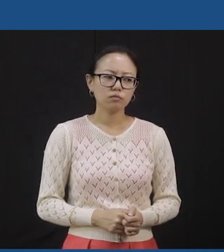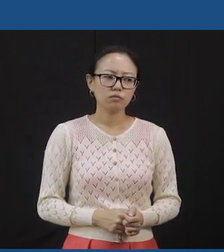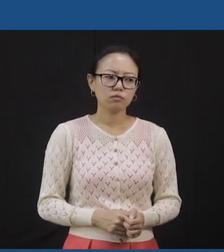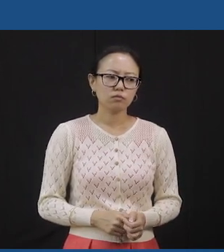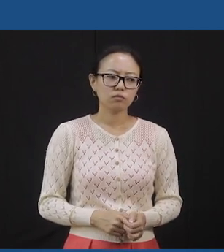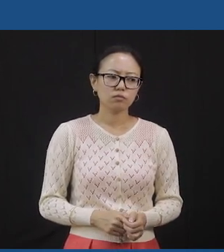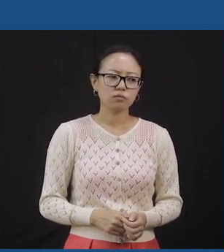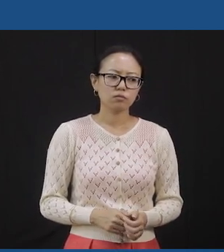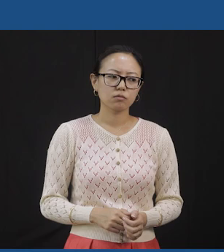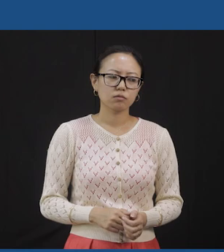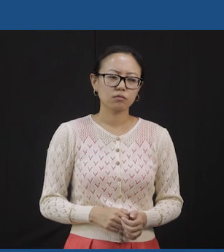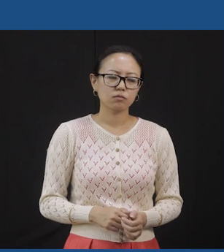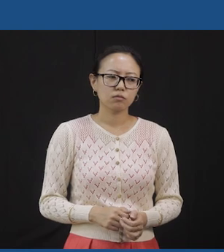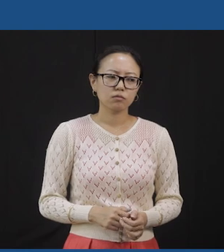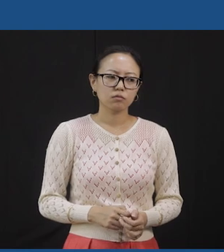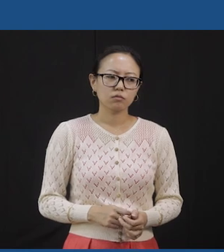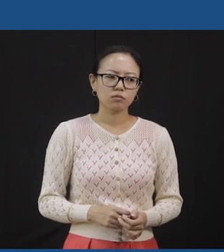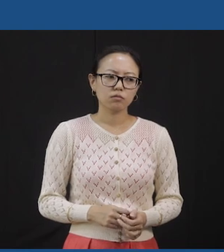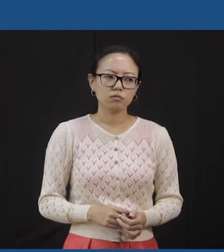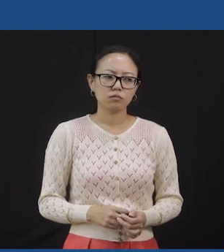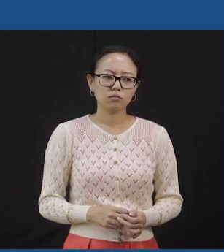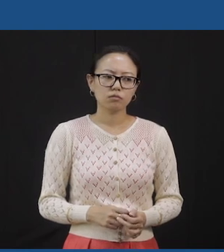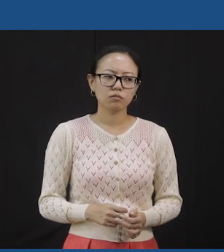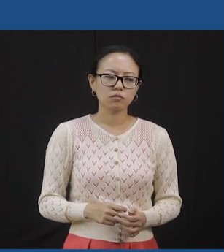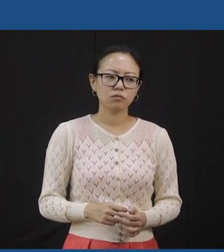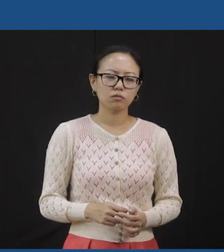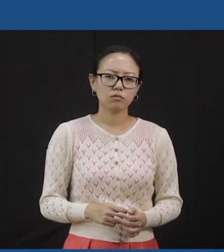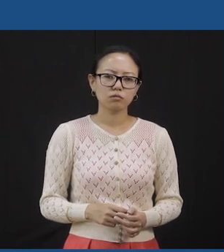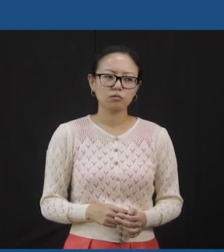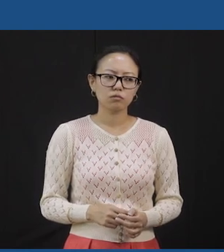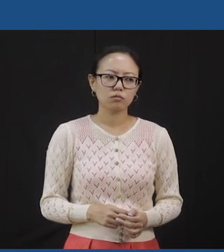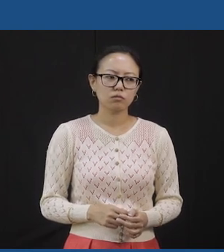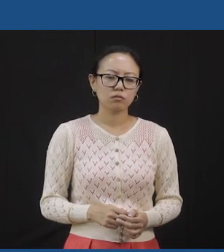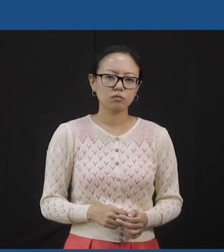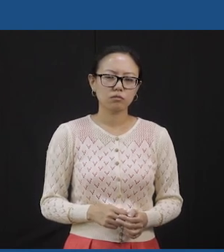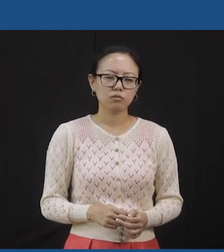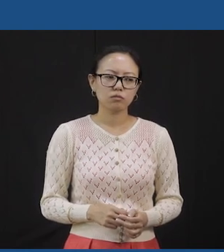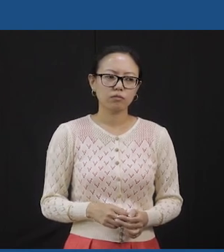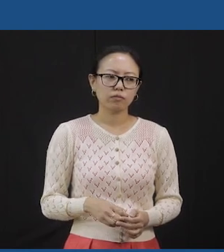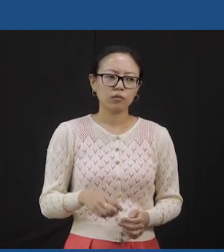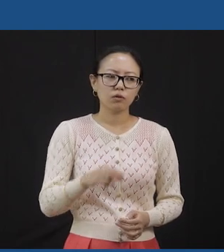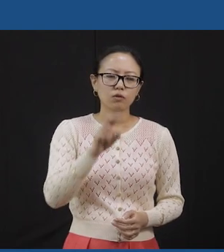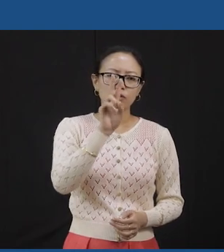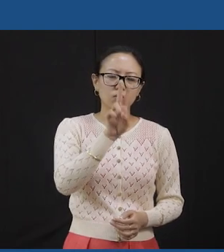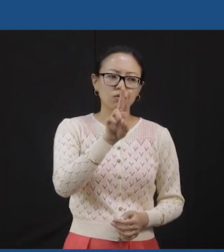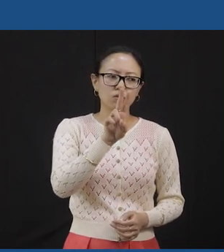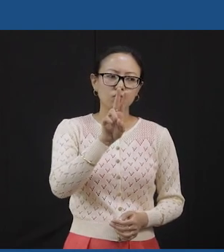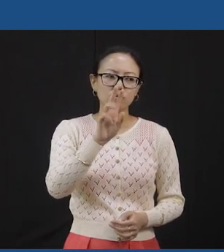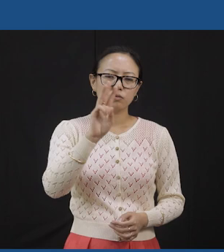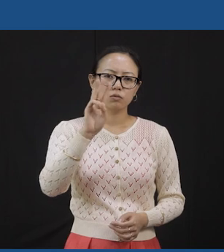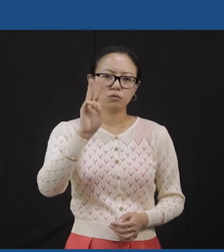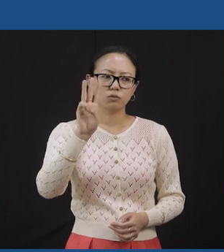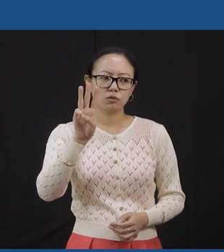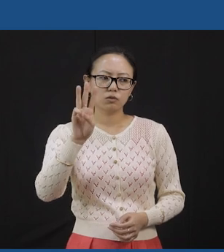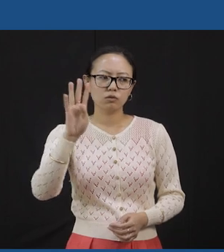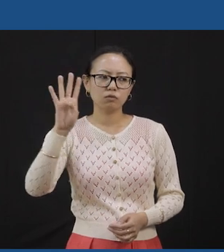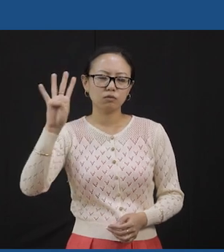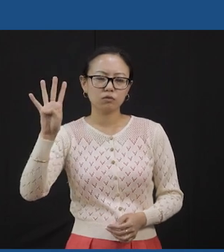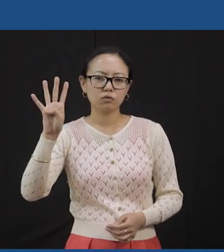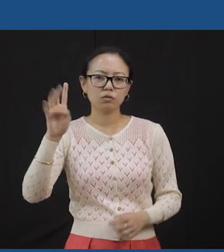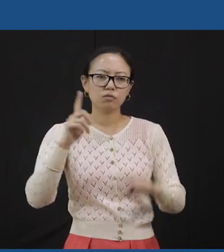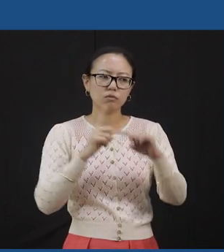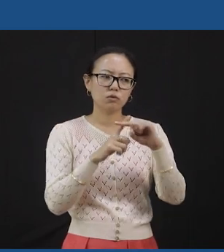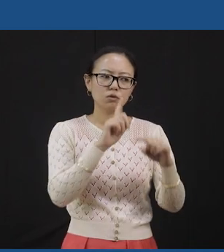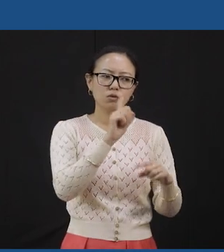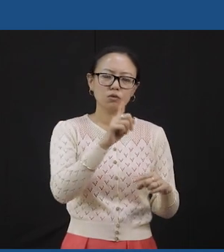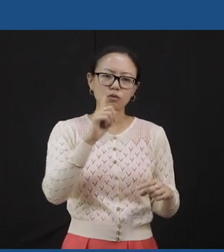3 plus 1 is 4, 2 plus 1 is 3. So this is added downward. Here, if you add it up again on the